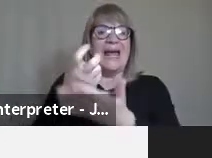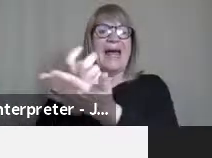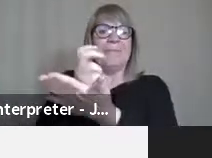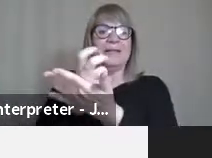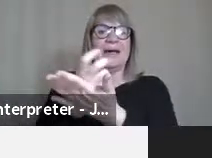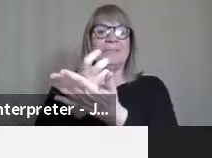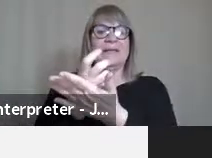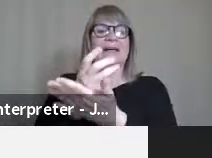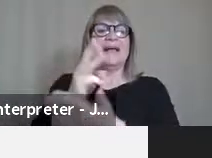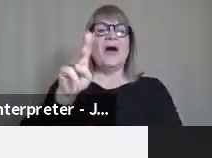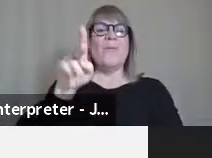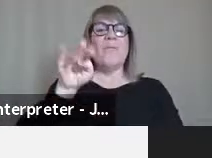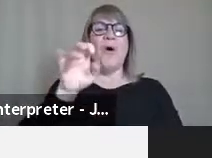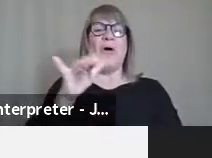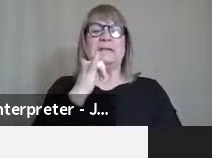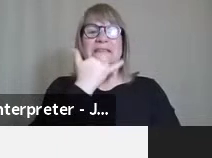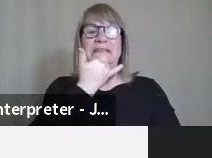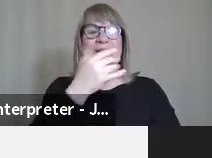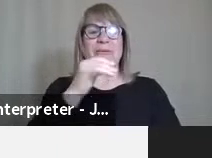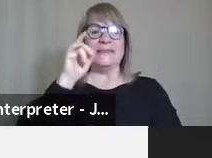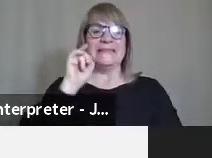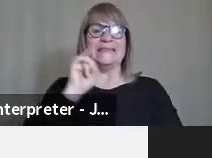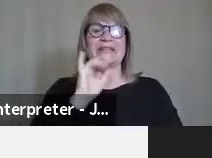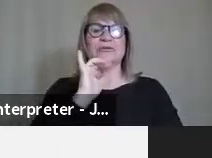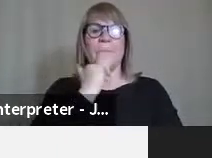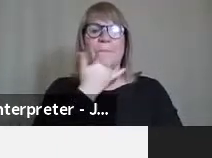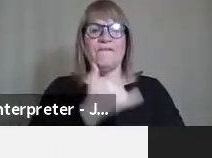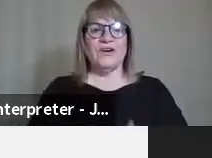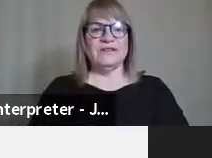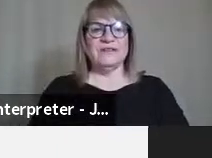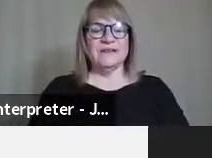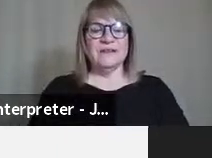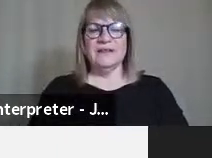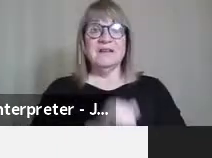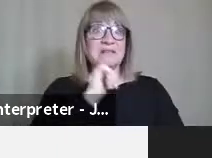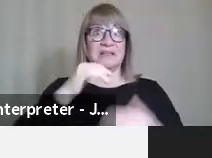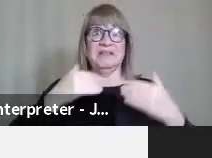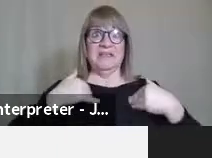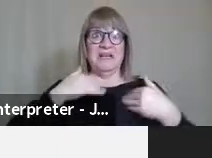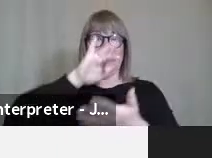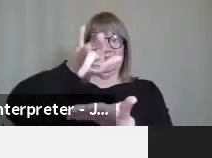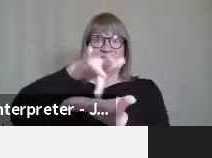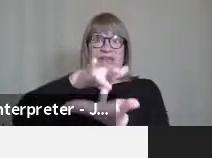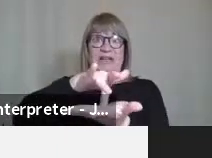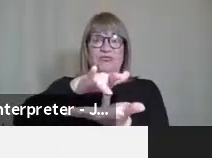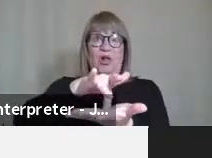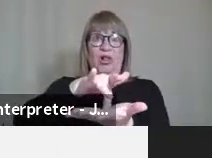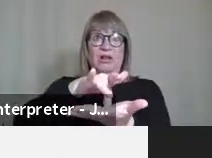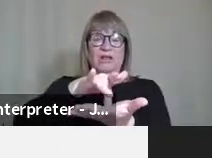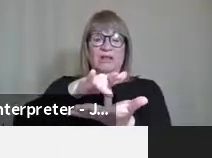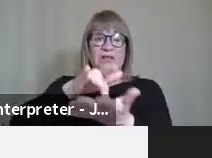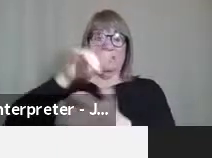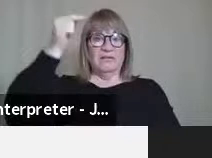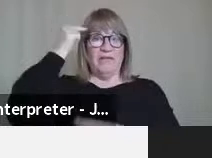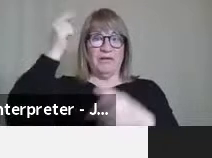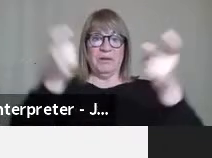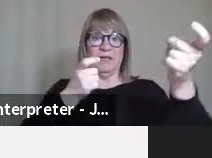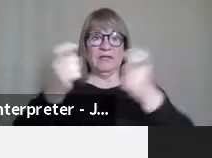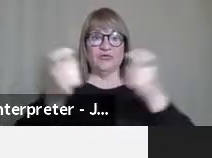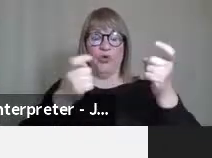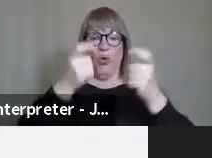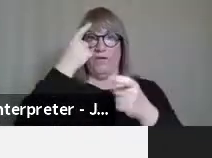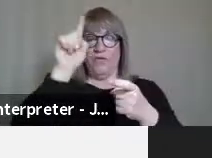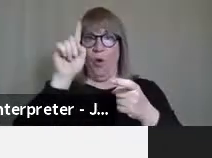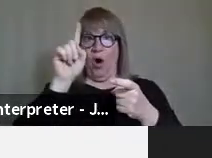other states did not have a centralized authorizing body to um either collect or give permission for sterilizations